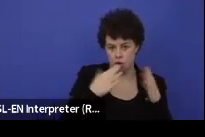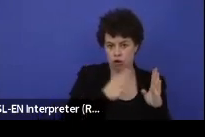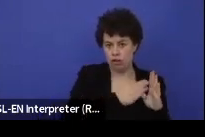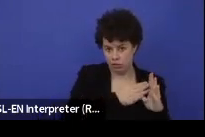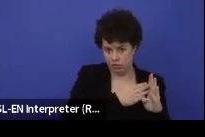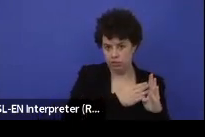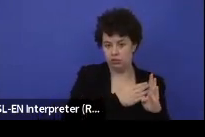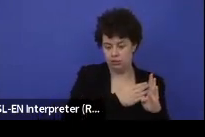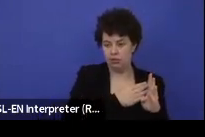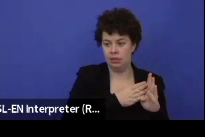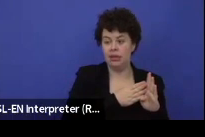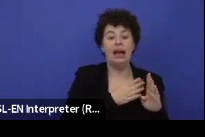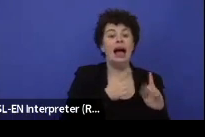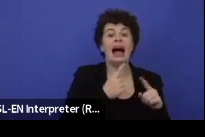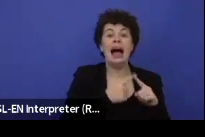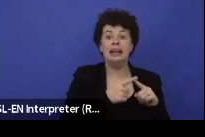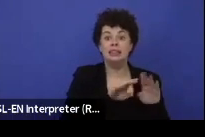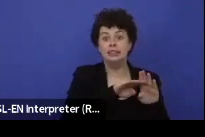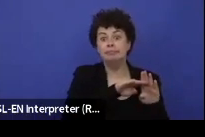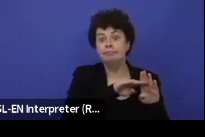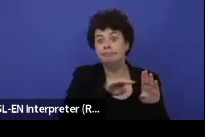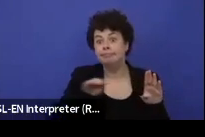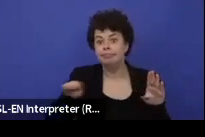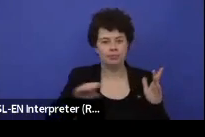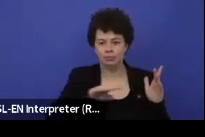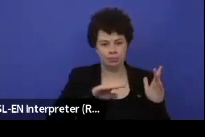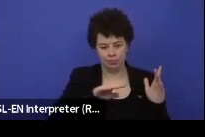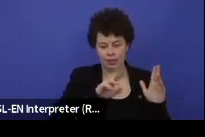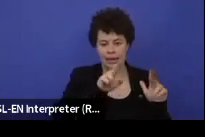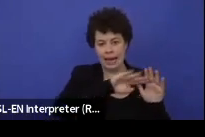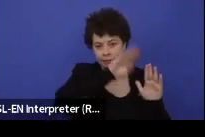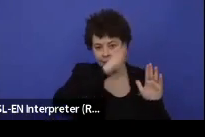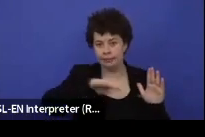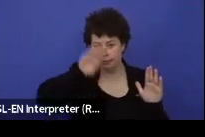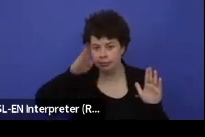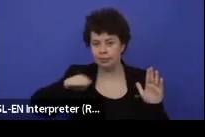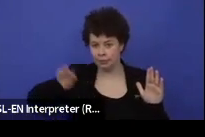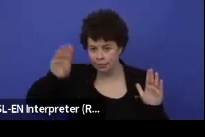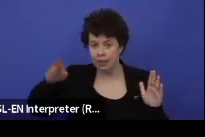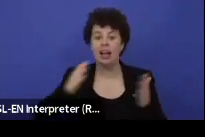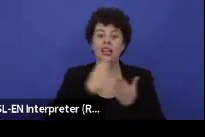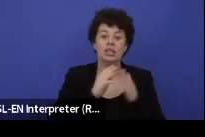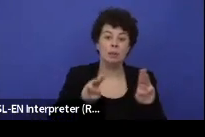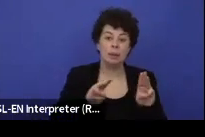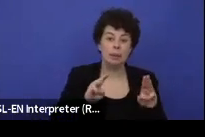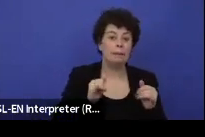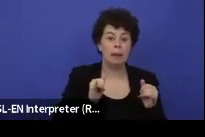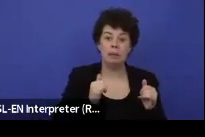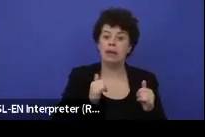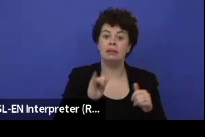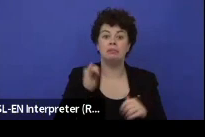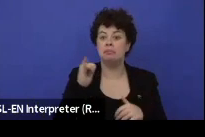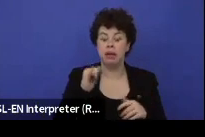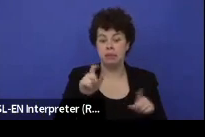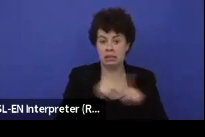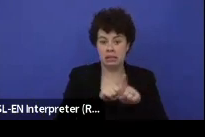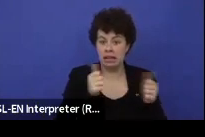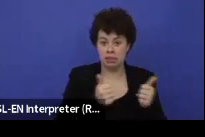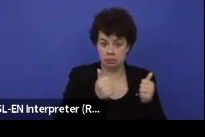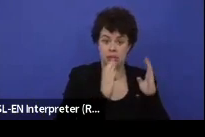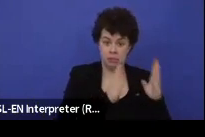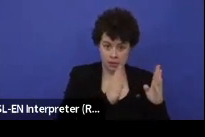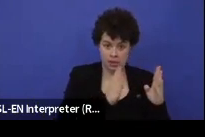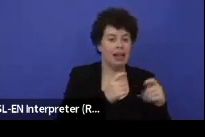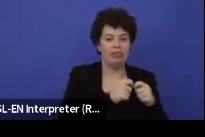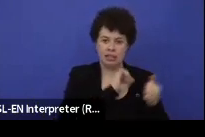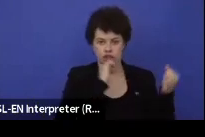they're not linear. So someone might experience some symptoms sometimes and then other symptoms other times.